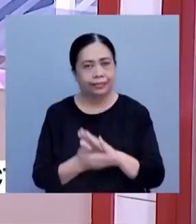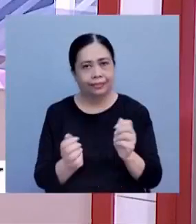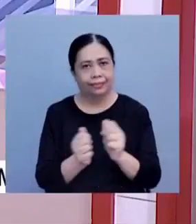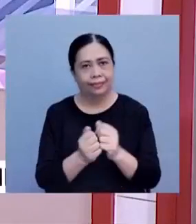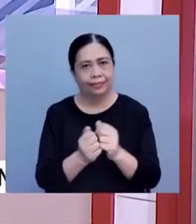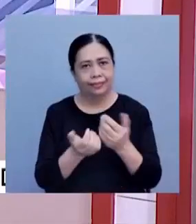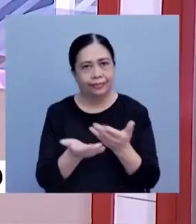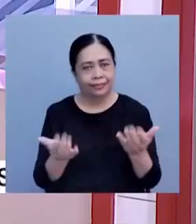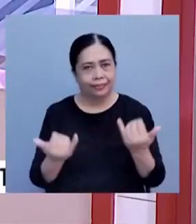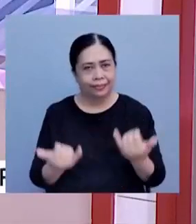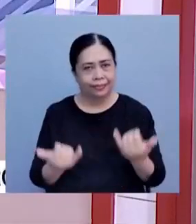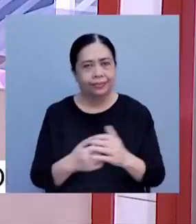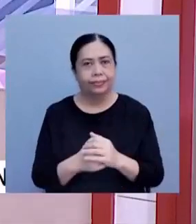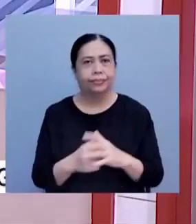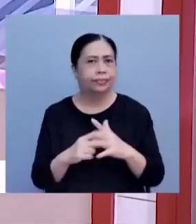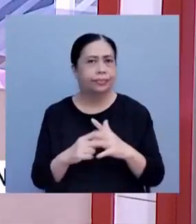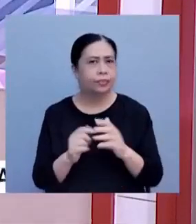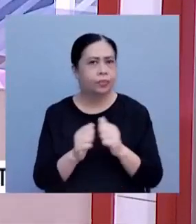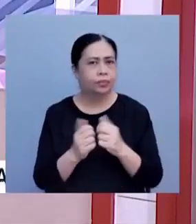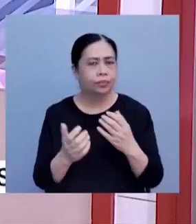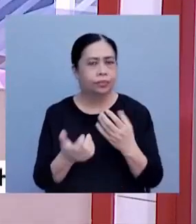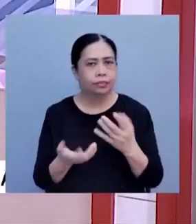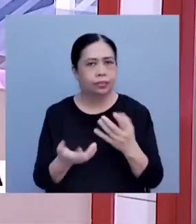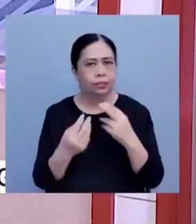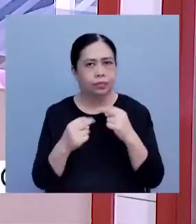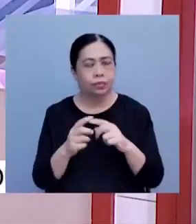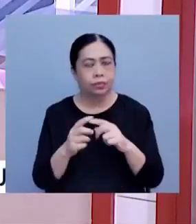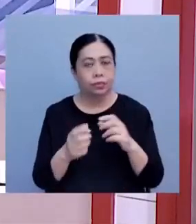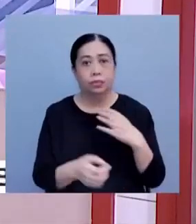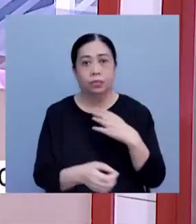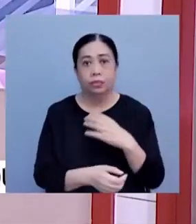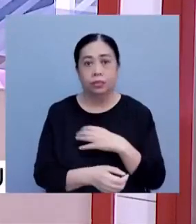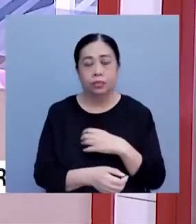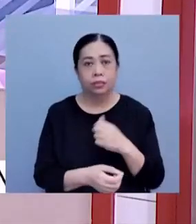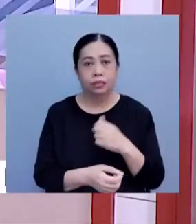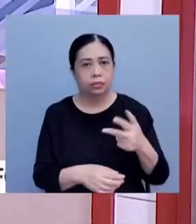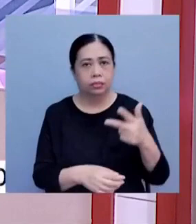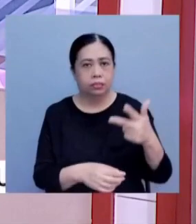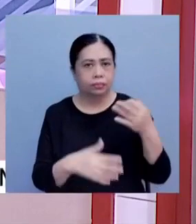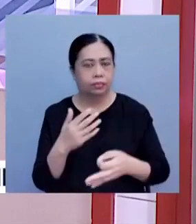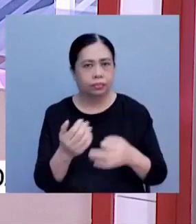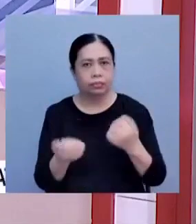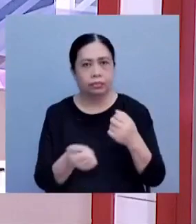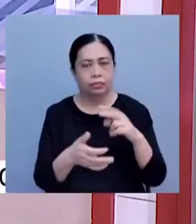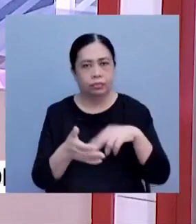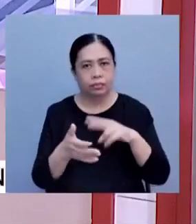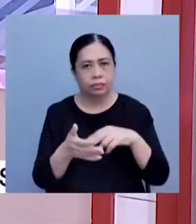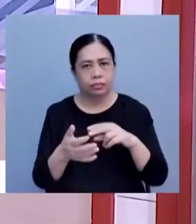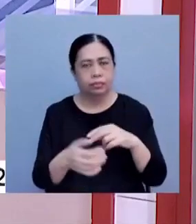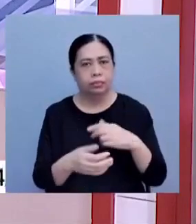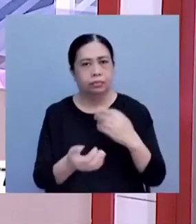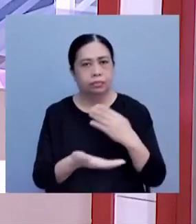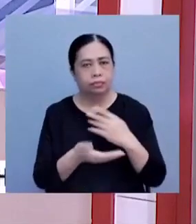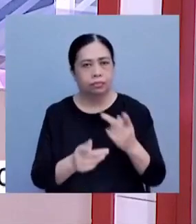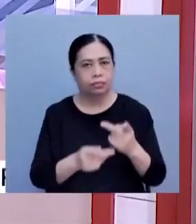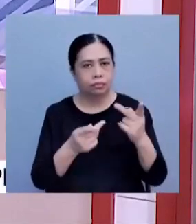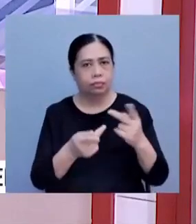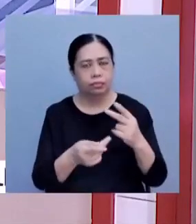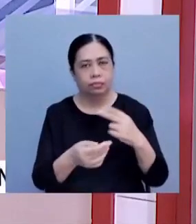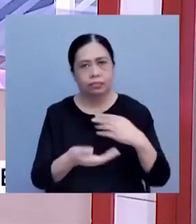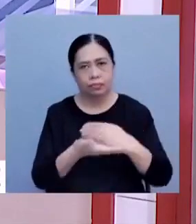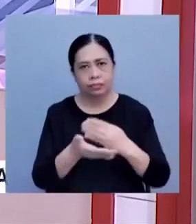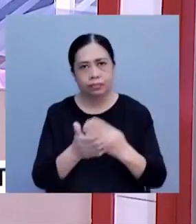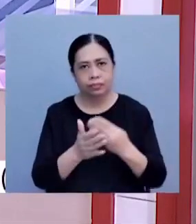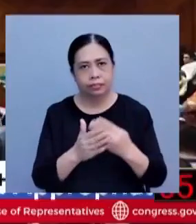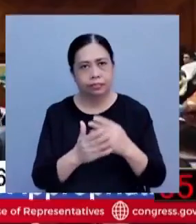The House of Representatives approving on third and final reading the 5.7 trillion peso proposed 2024 national budget without any changes. And